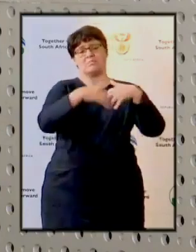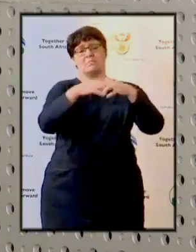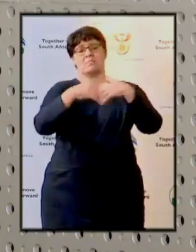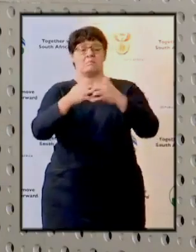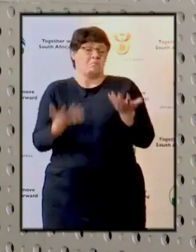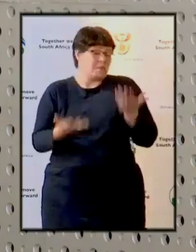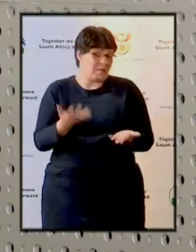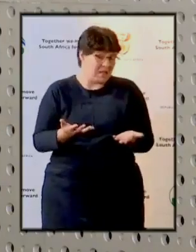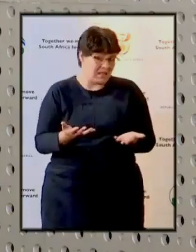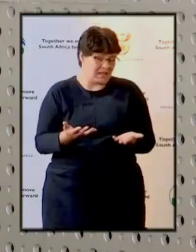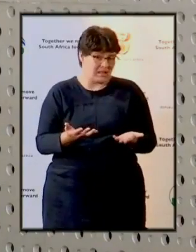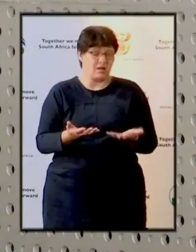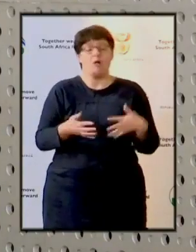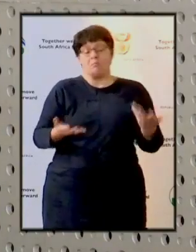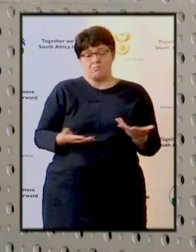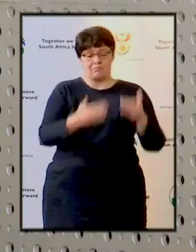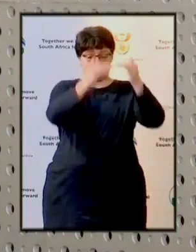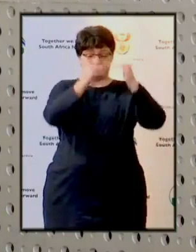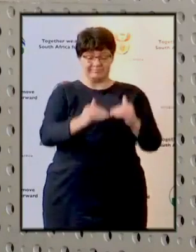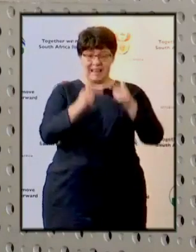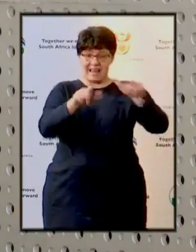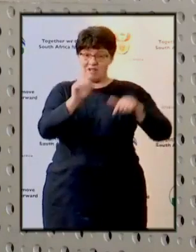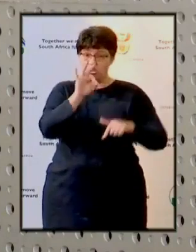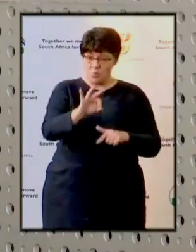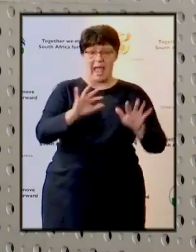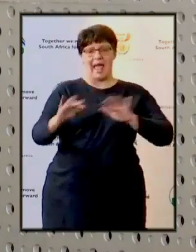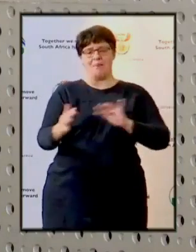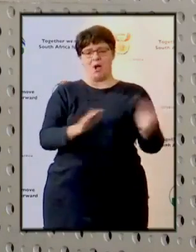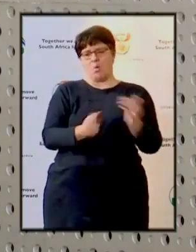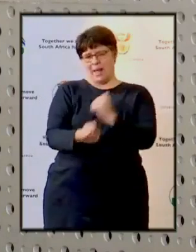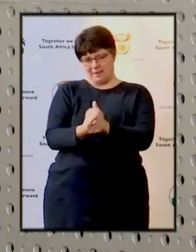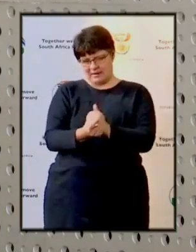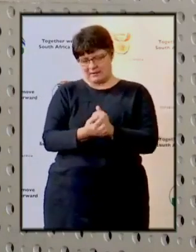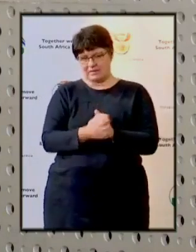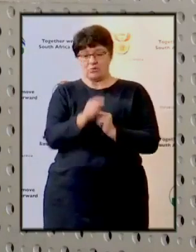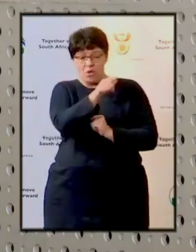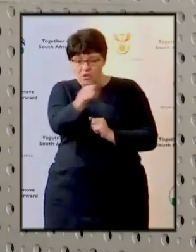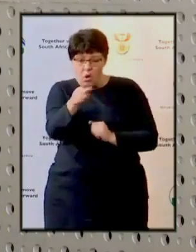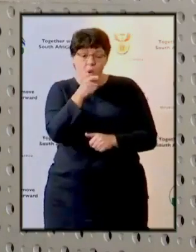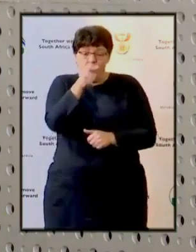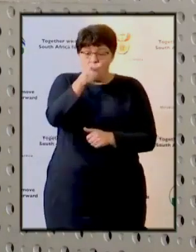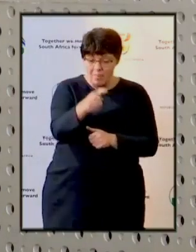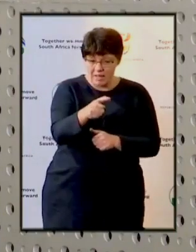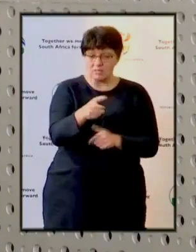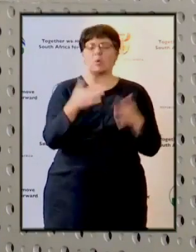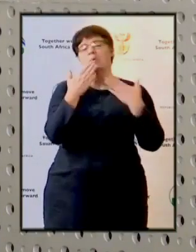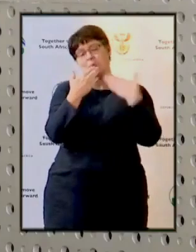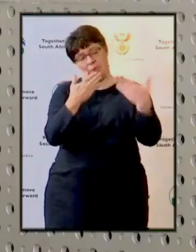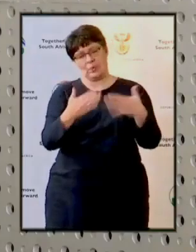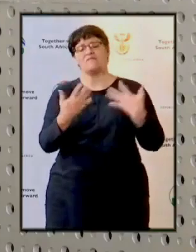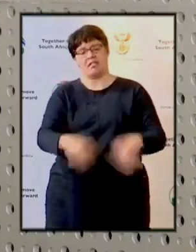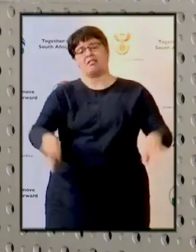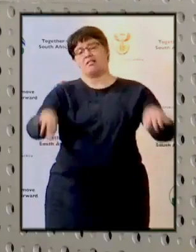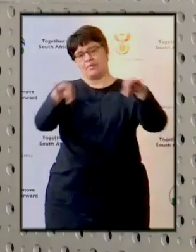course, the level 3 arrangements that will be put in place. So all of those comments have been valuable to us. Our